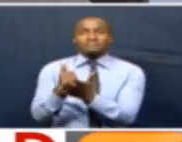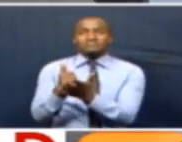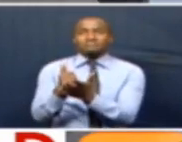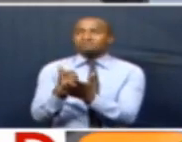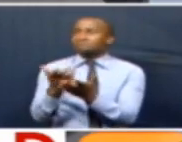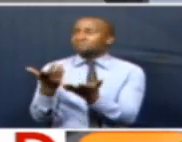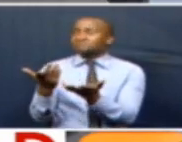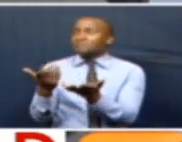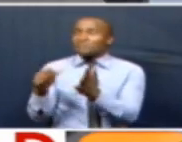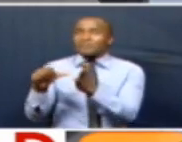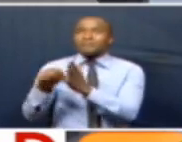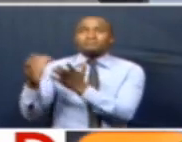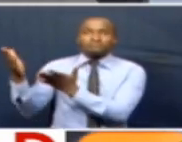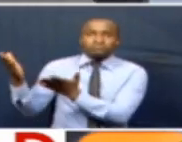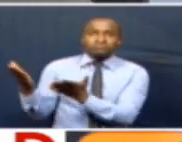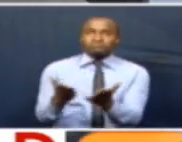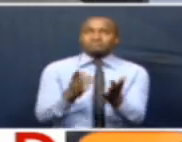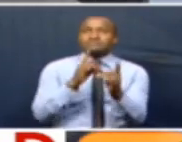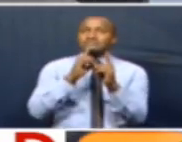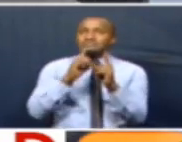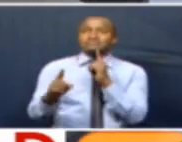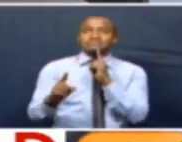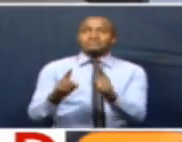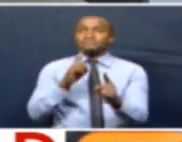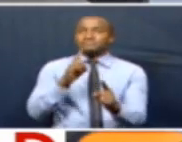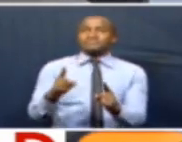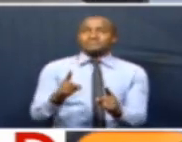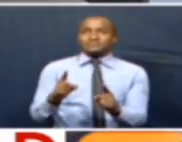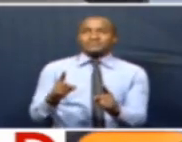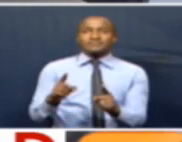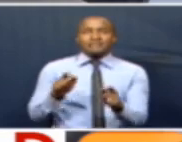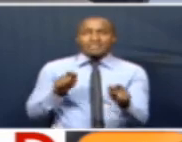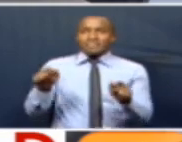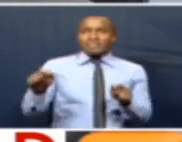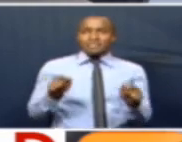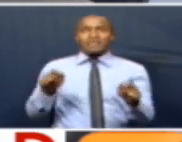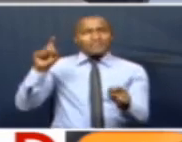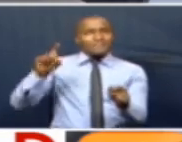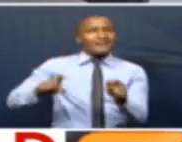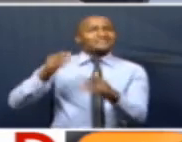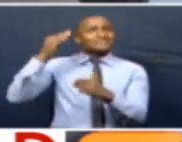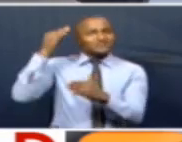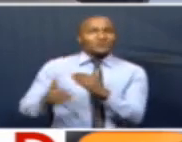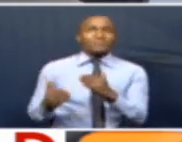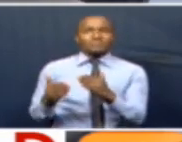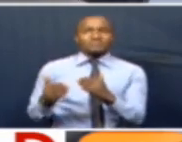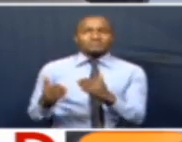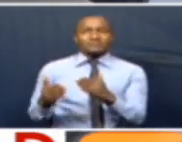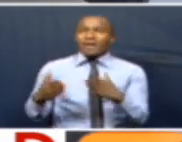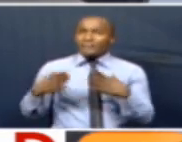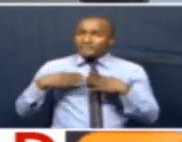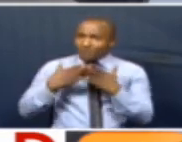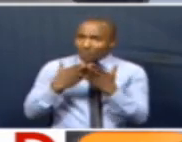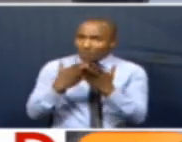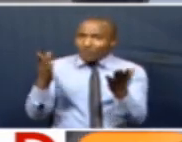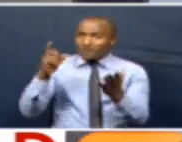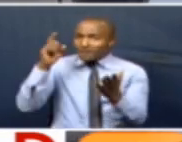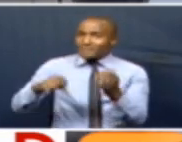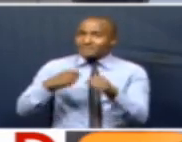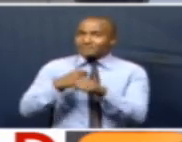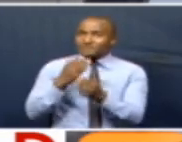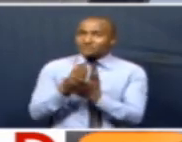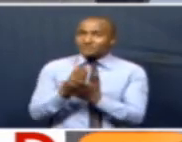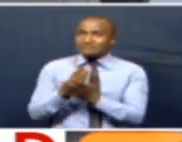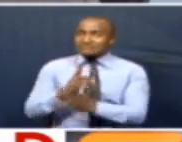dictatorship in this country. And we must stop it and use every effort by every citizen to make sure that it doesn't come